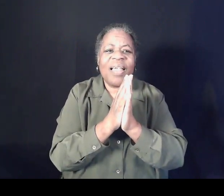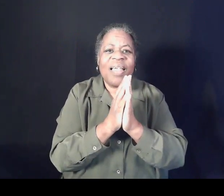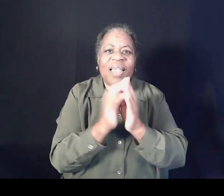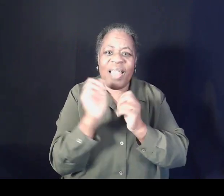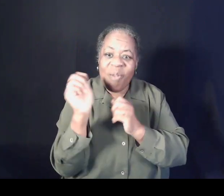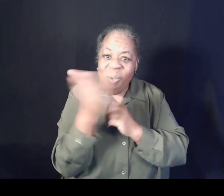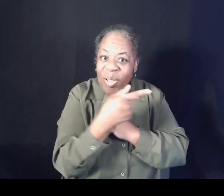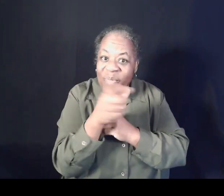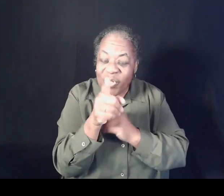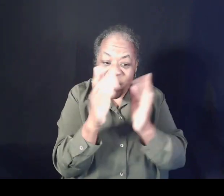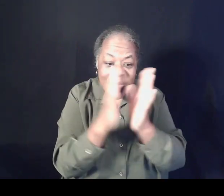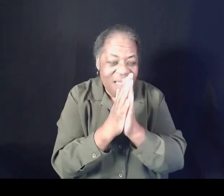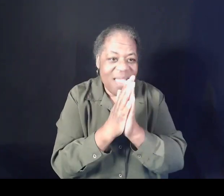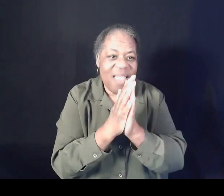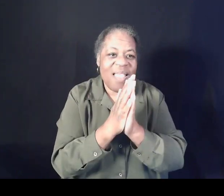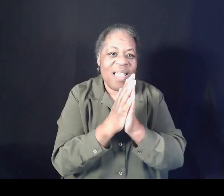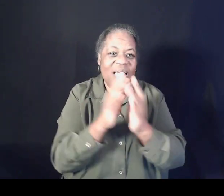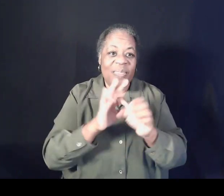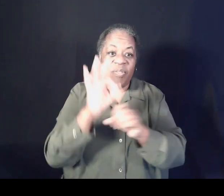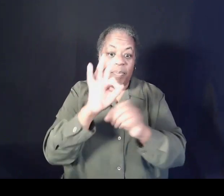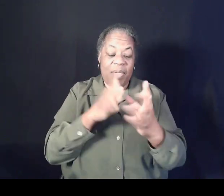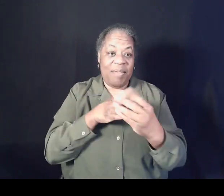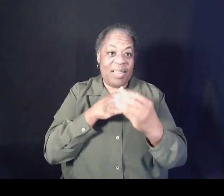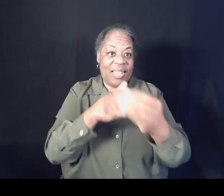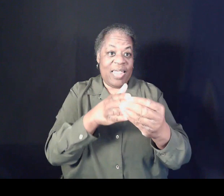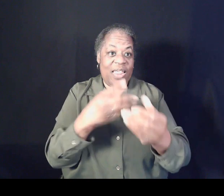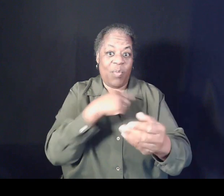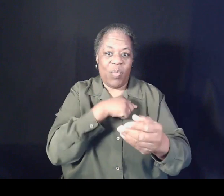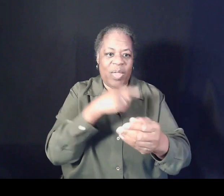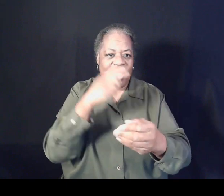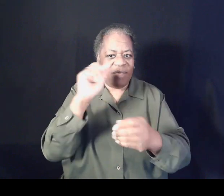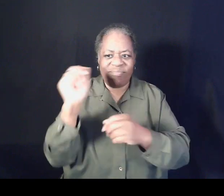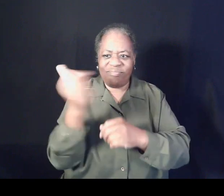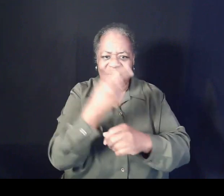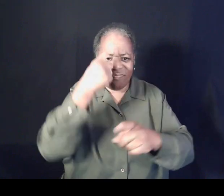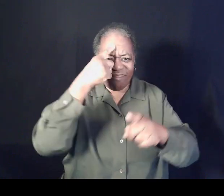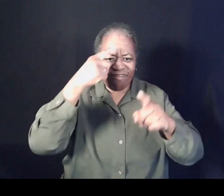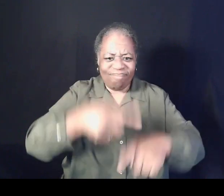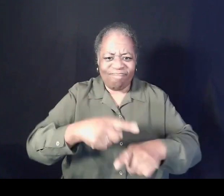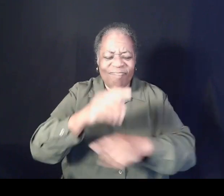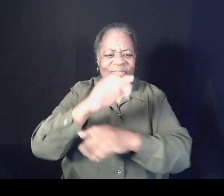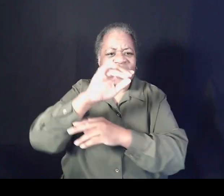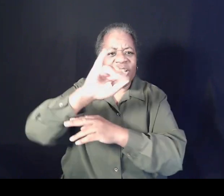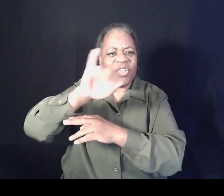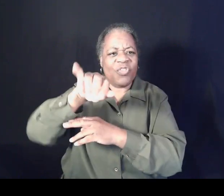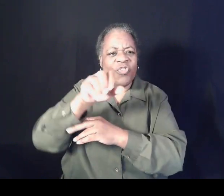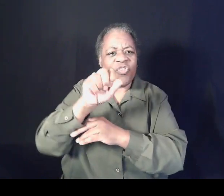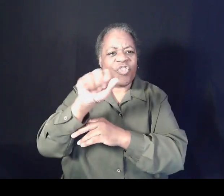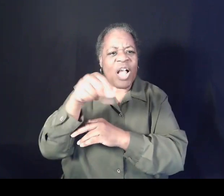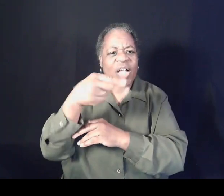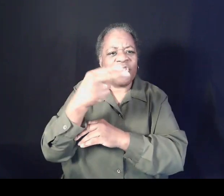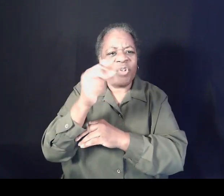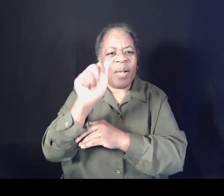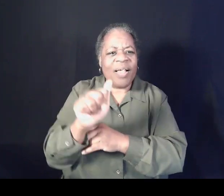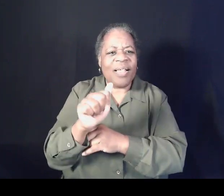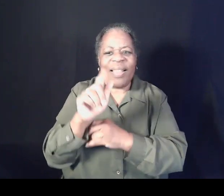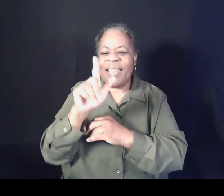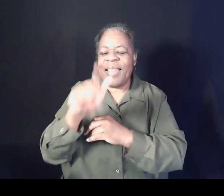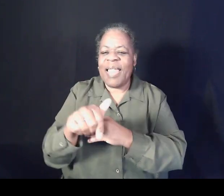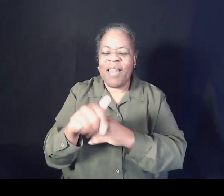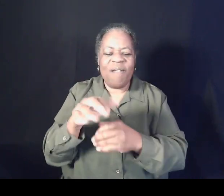praying, and the Spirit's leading, we unanimously decided on Joshua. And later I found myself sleeping just